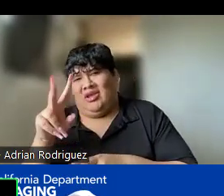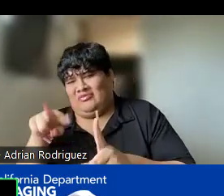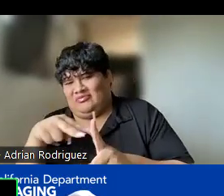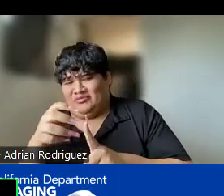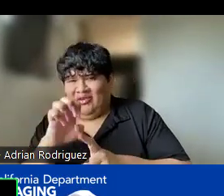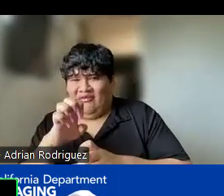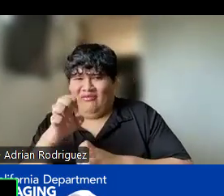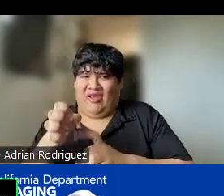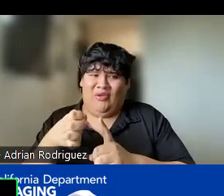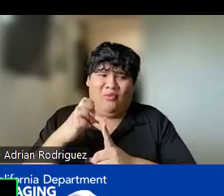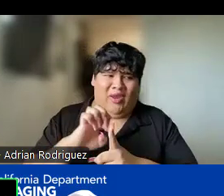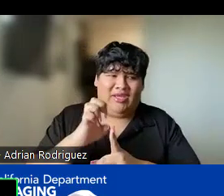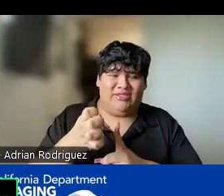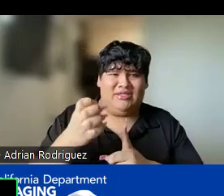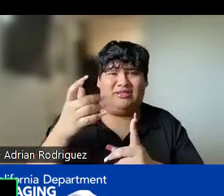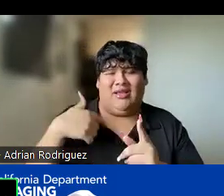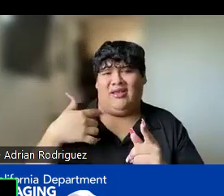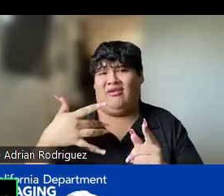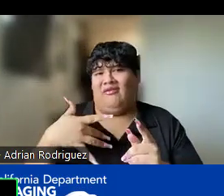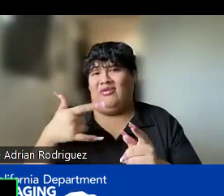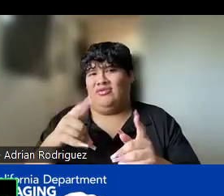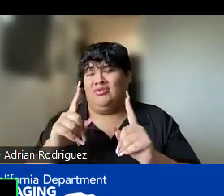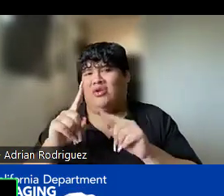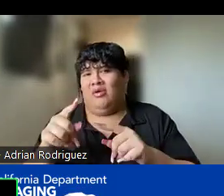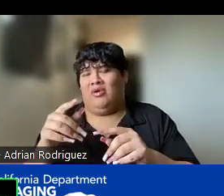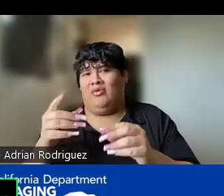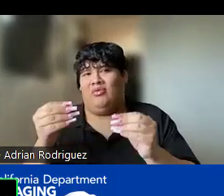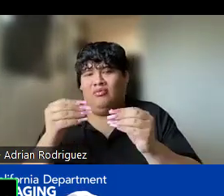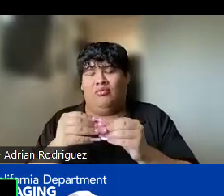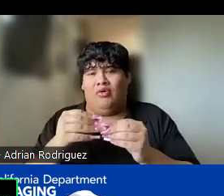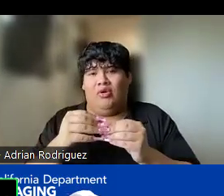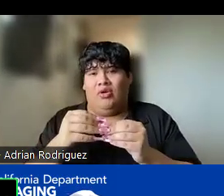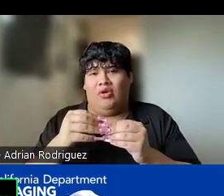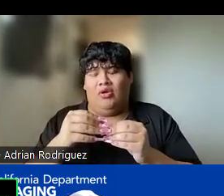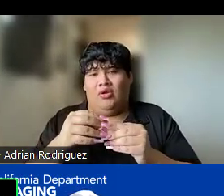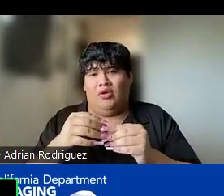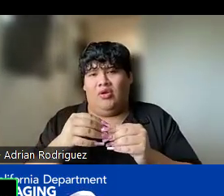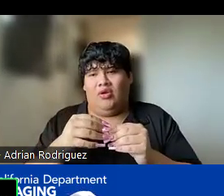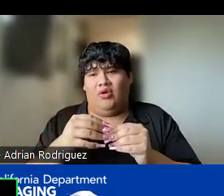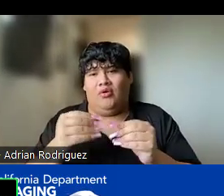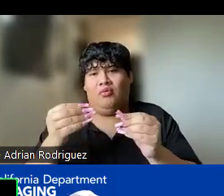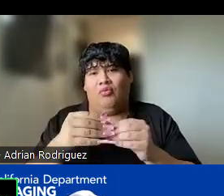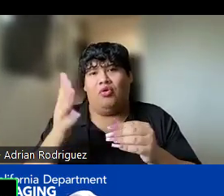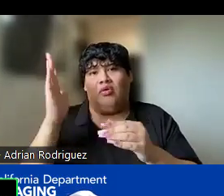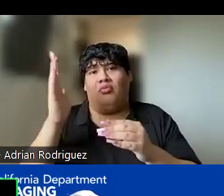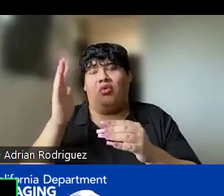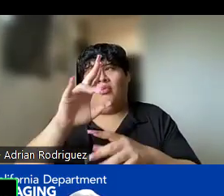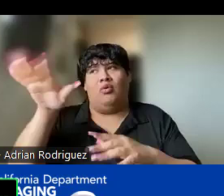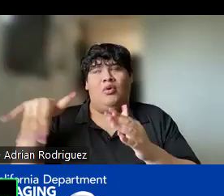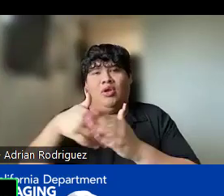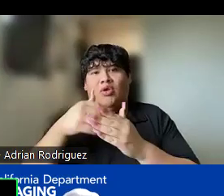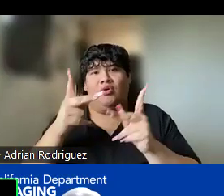or the process evaluation, this is a comment that has to do with the public knowledge and